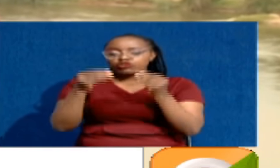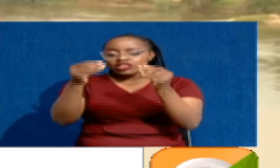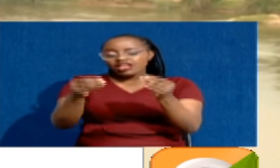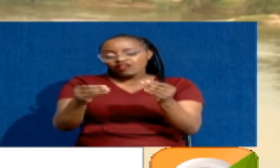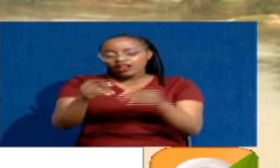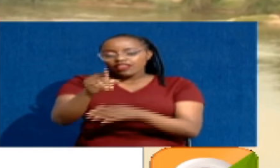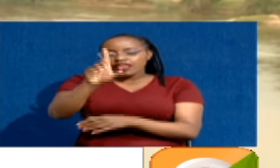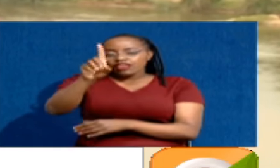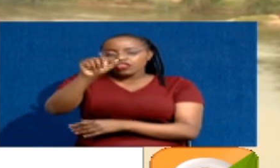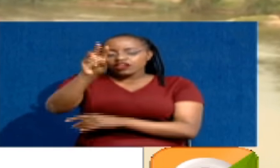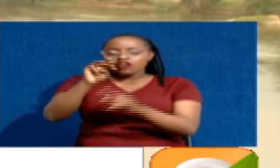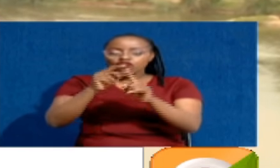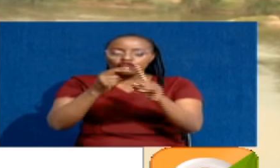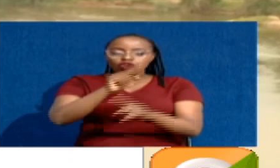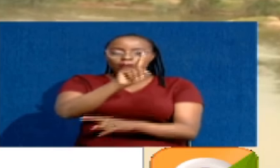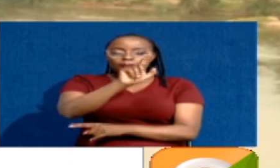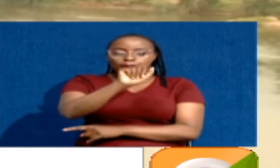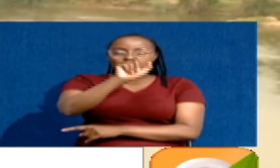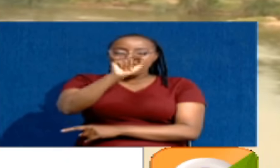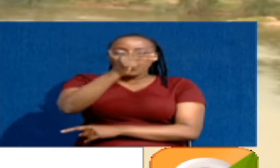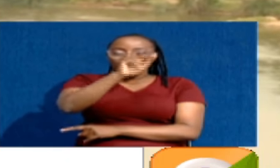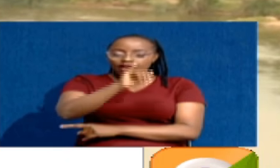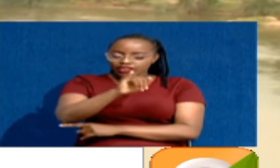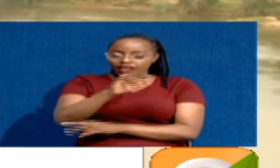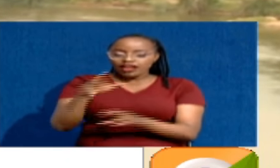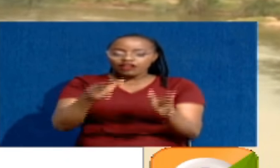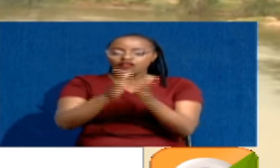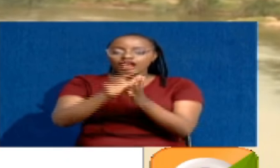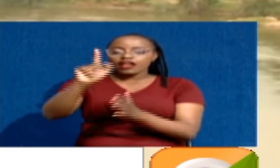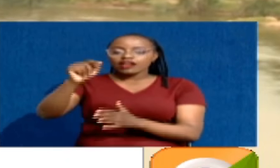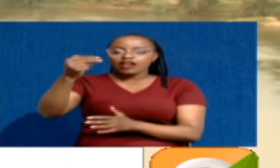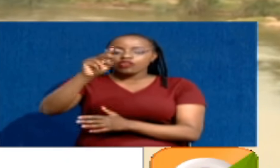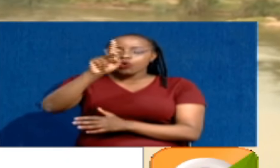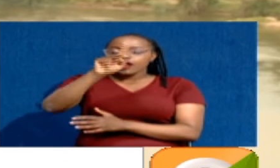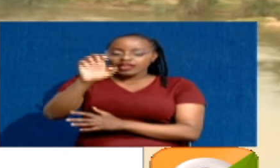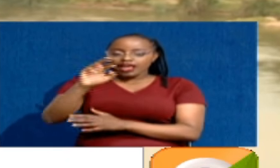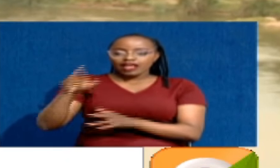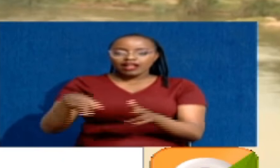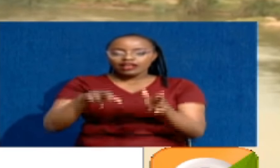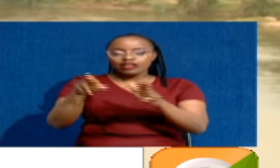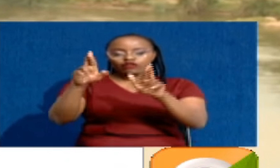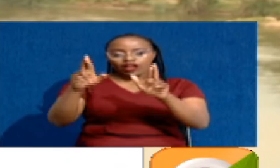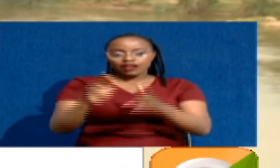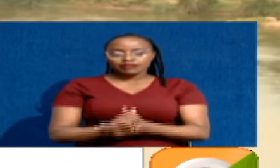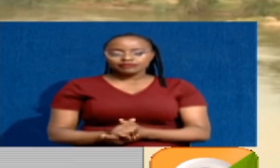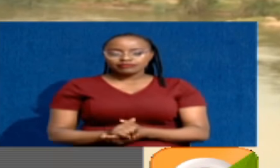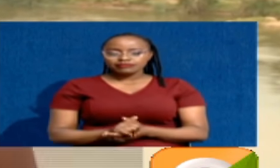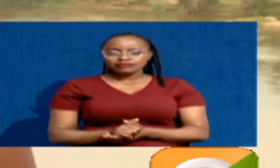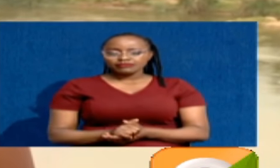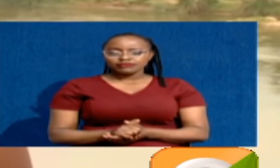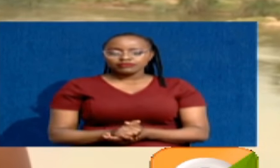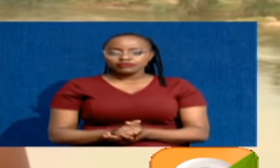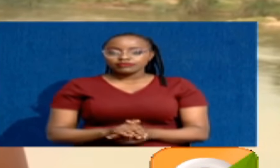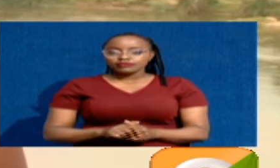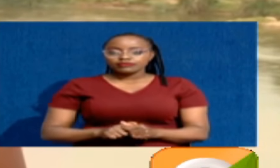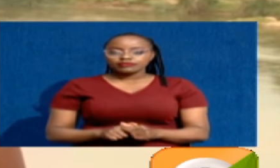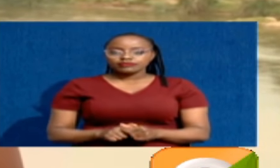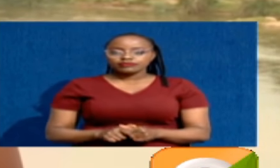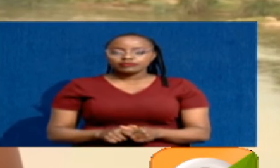dam from the Athi River and the Thwake River. Chemutai Goin, Citizen TV, at the Thwake Dam, Makueni County.